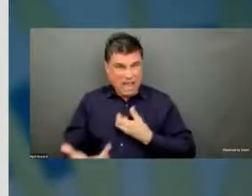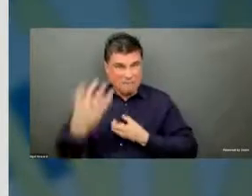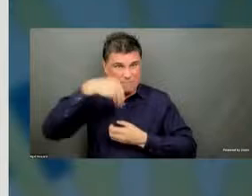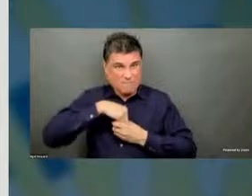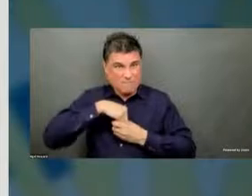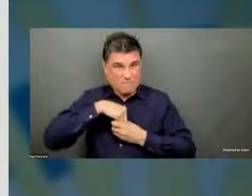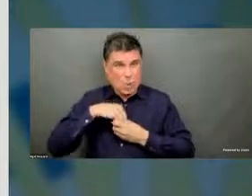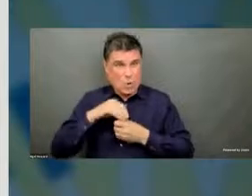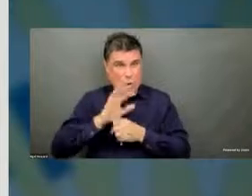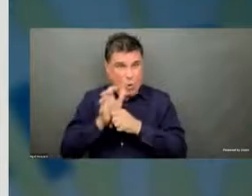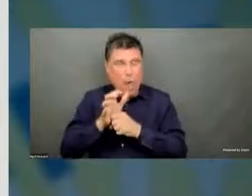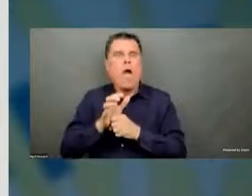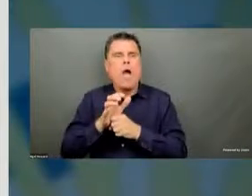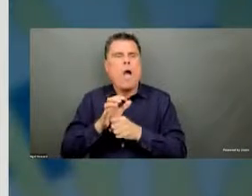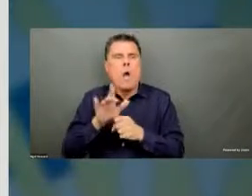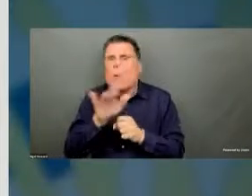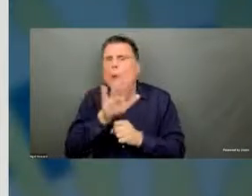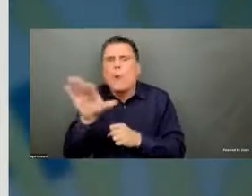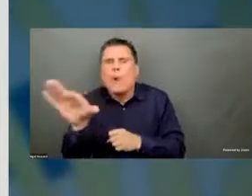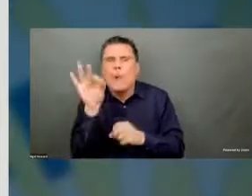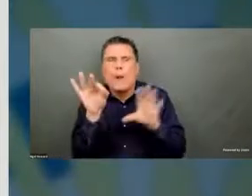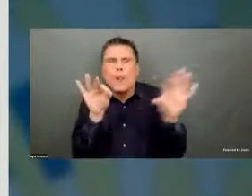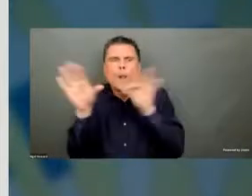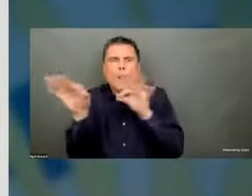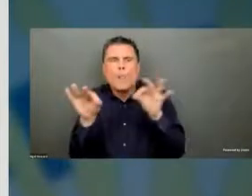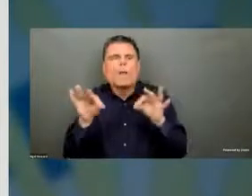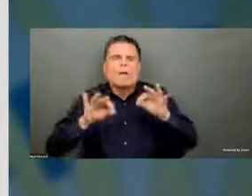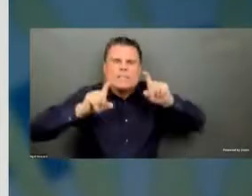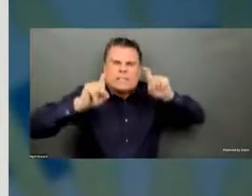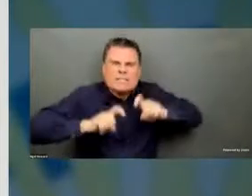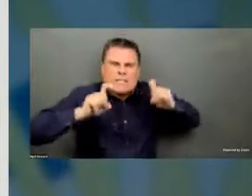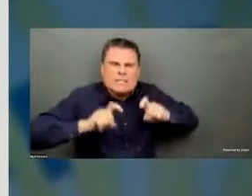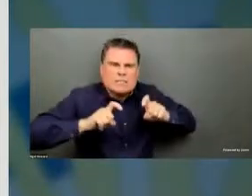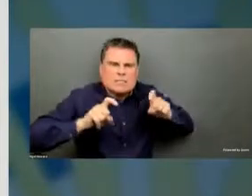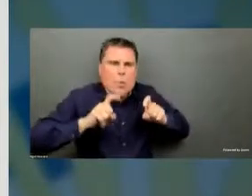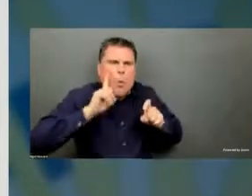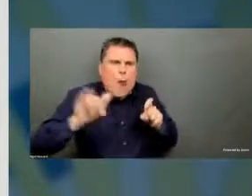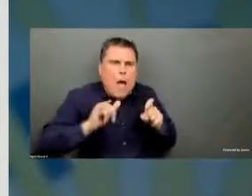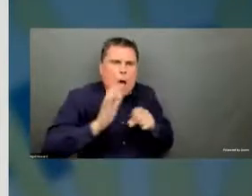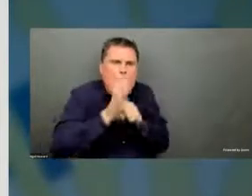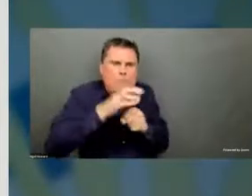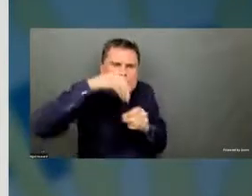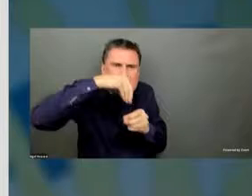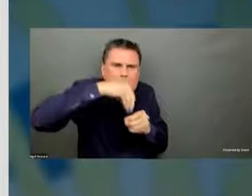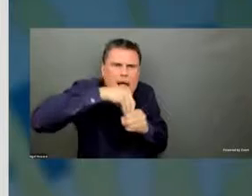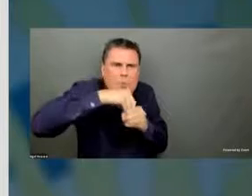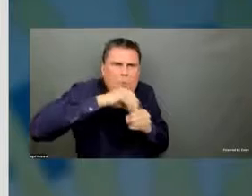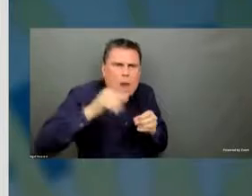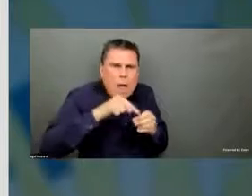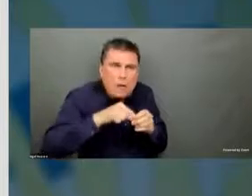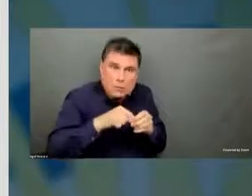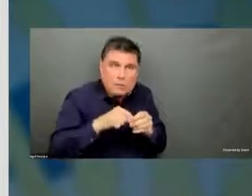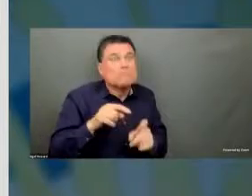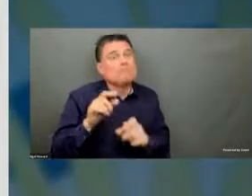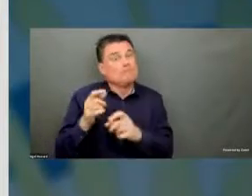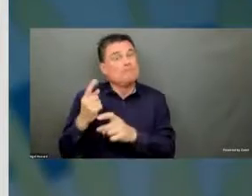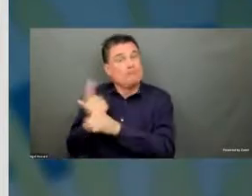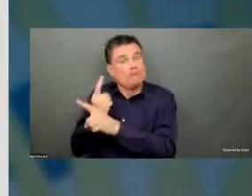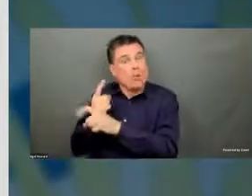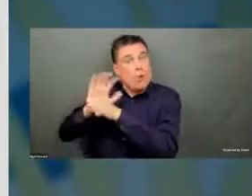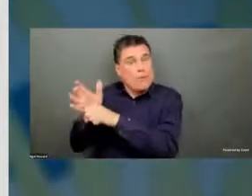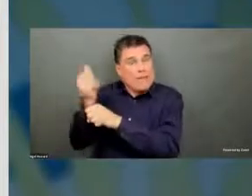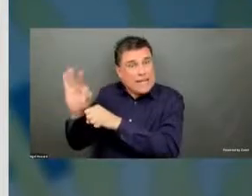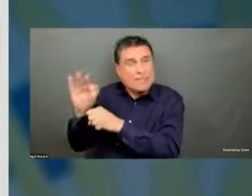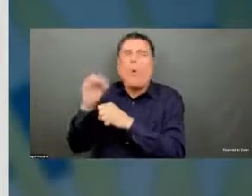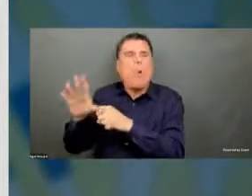around the province, targeting where we're seeing outbreaks or clusters to see if any of the variants of concern were involved, and then some